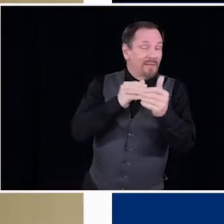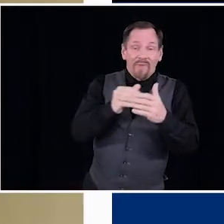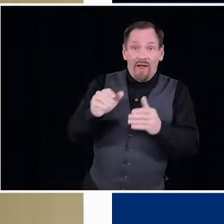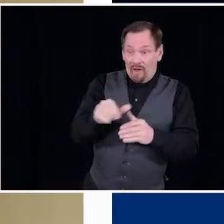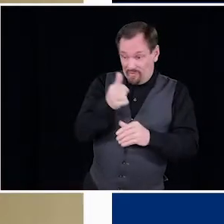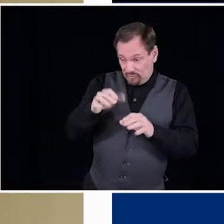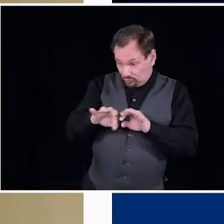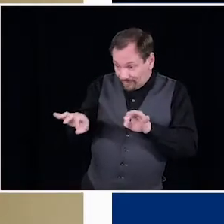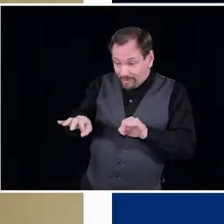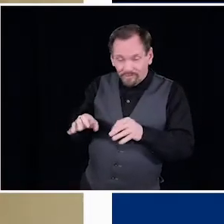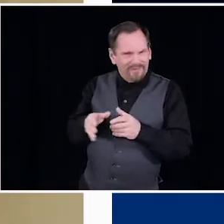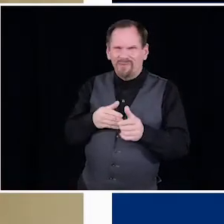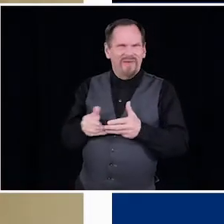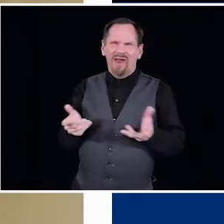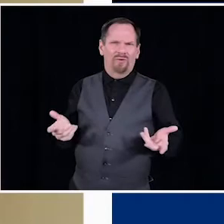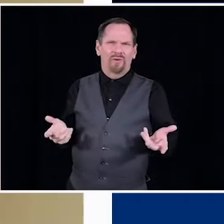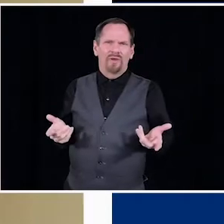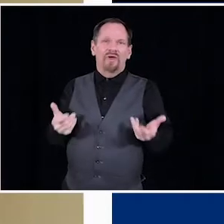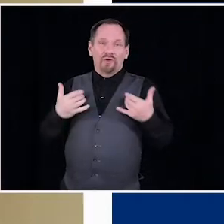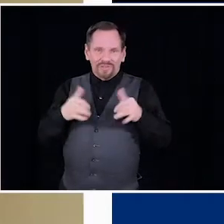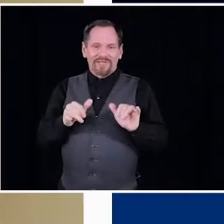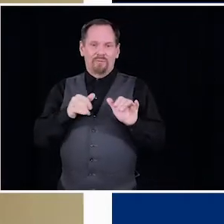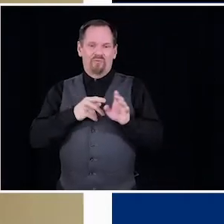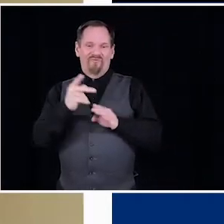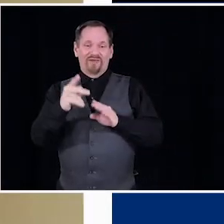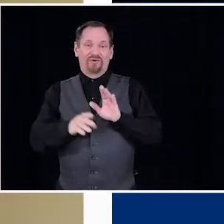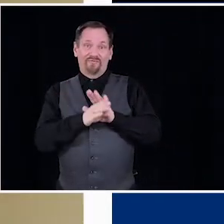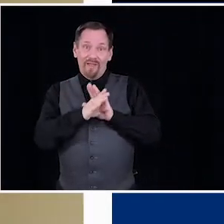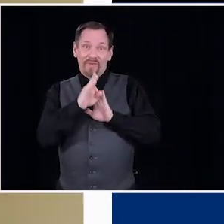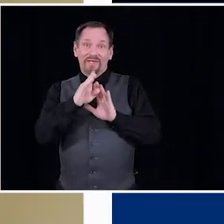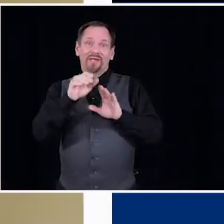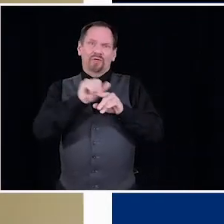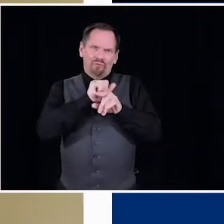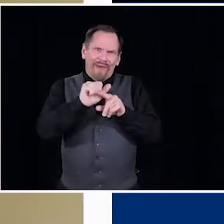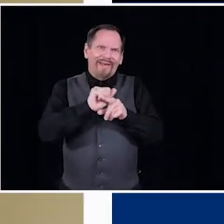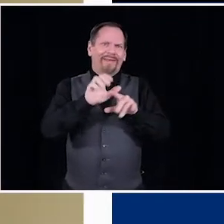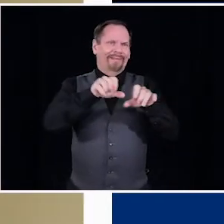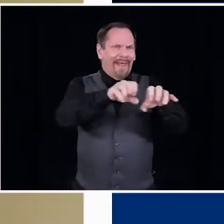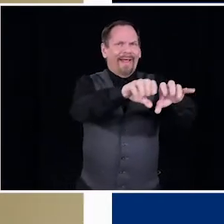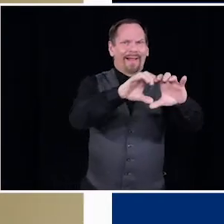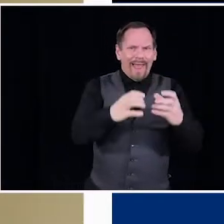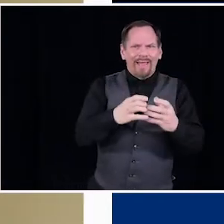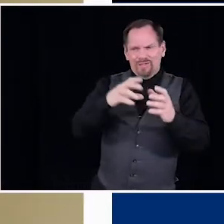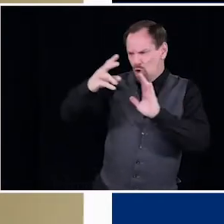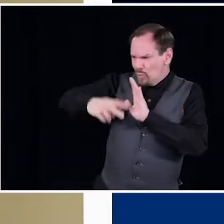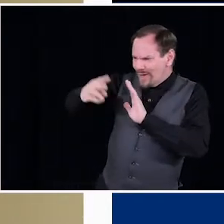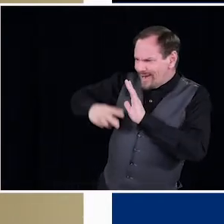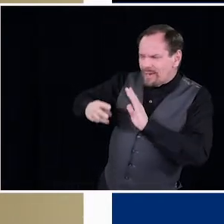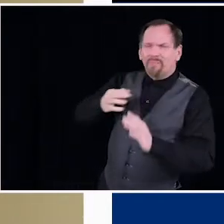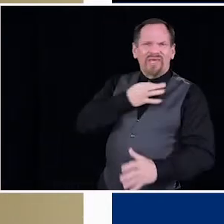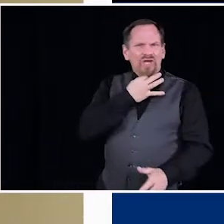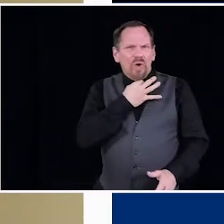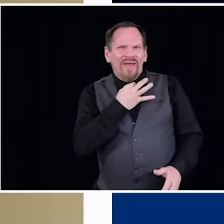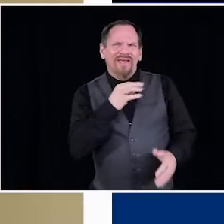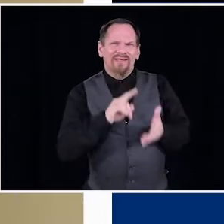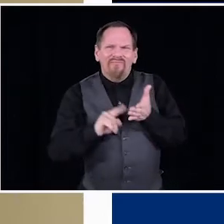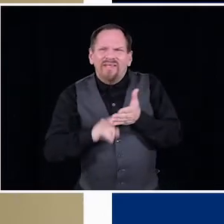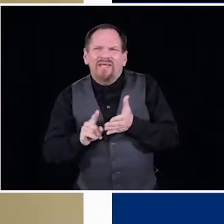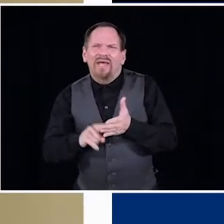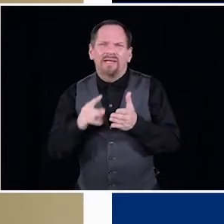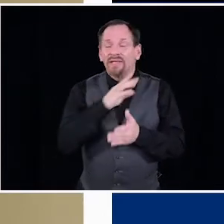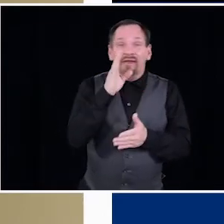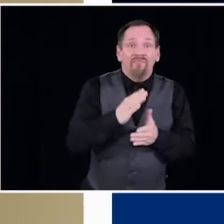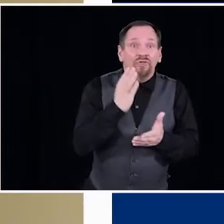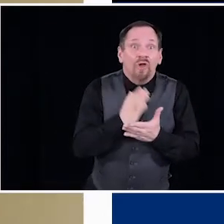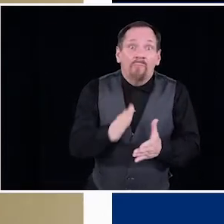degree, take every opportunity to do professional development and training. Read, be curious,